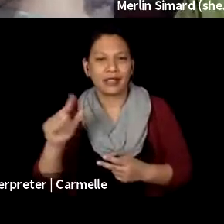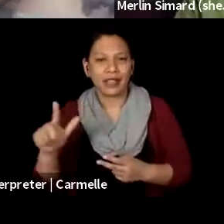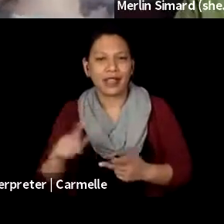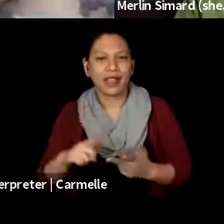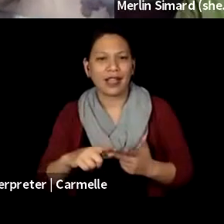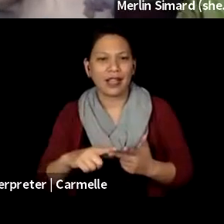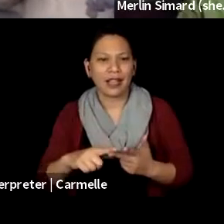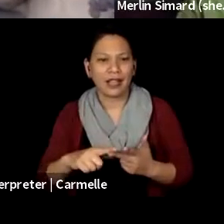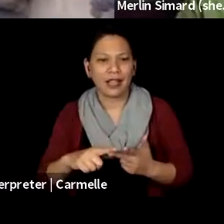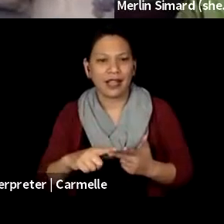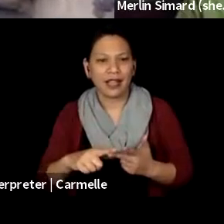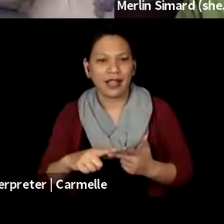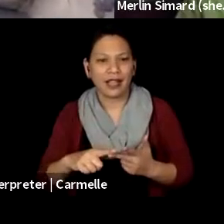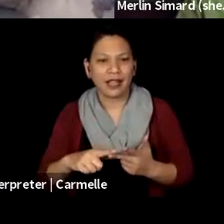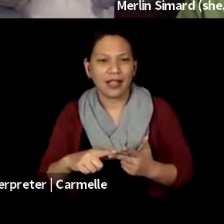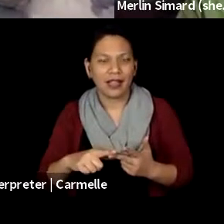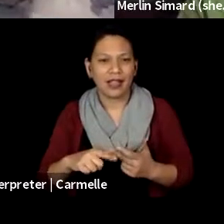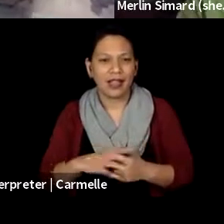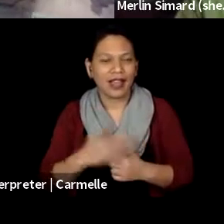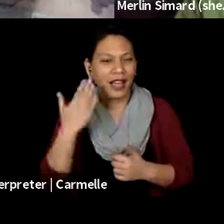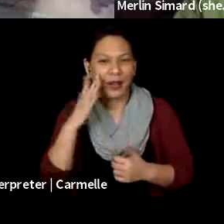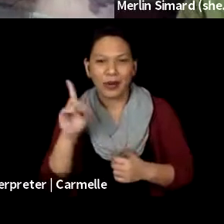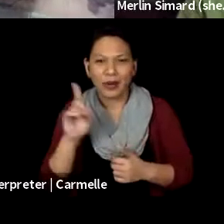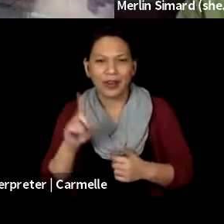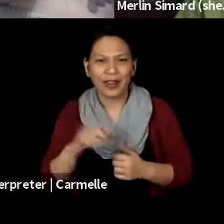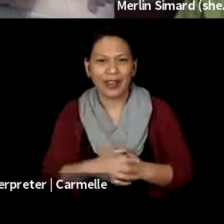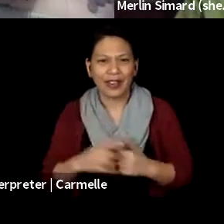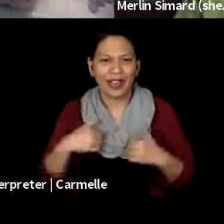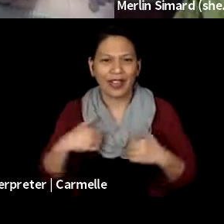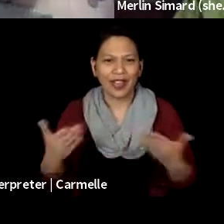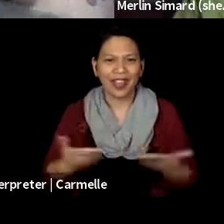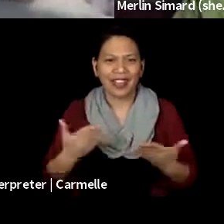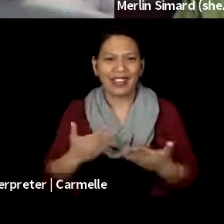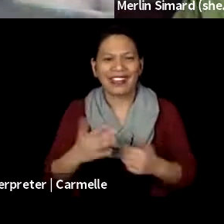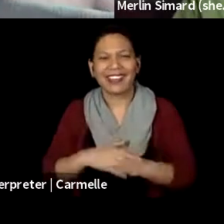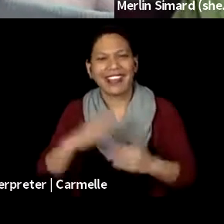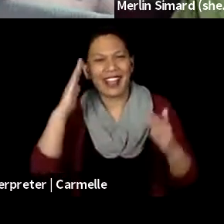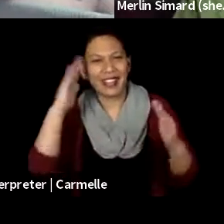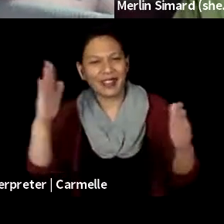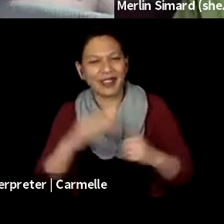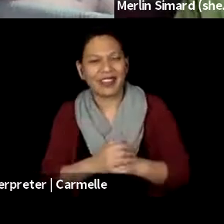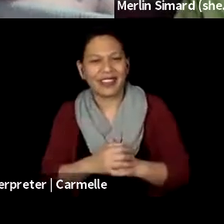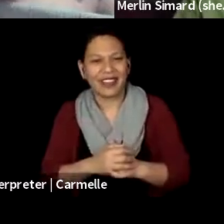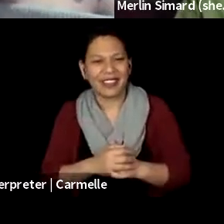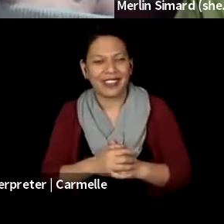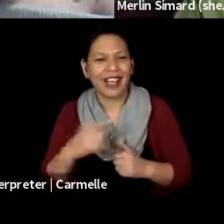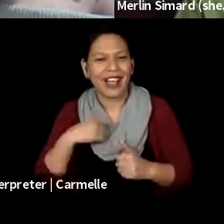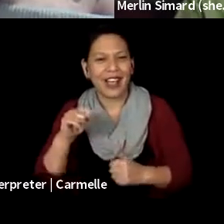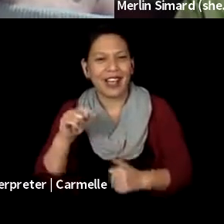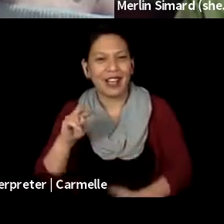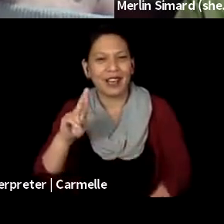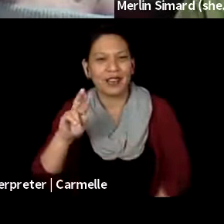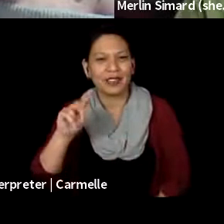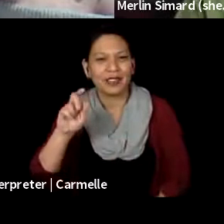please. I don't know where you are. I'm right here. Tansi. Hello. Okay. I'm actually in Treaty 7 territory